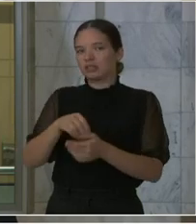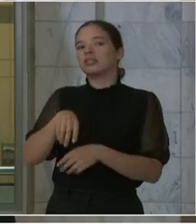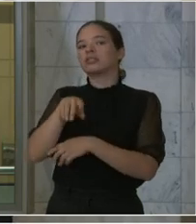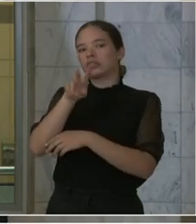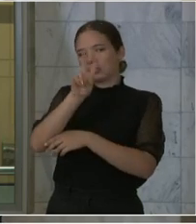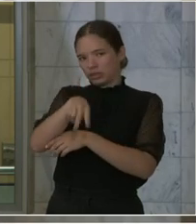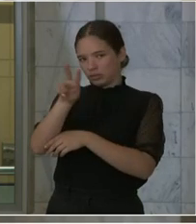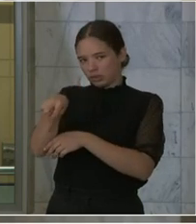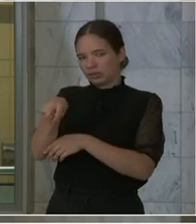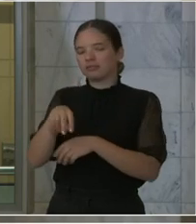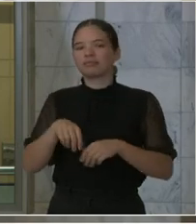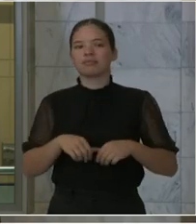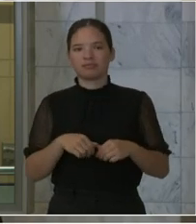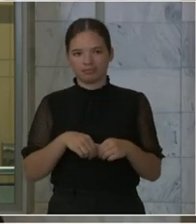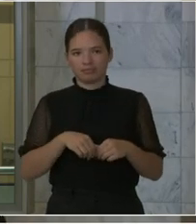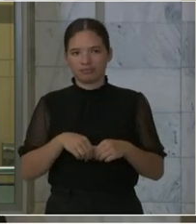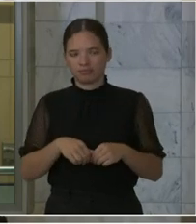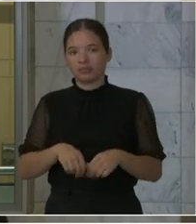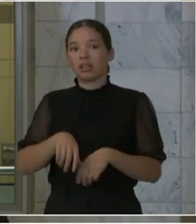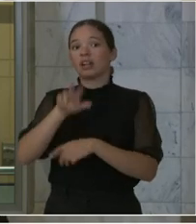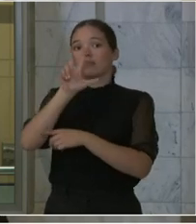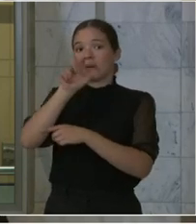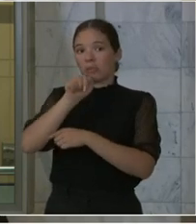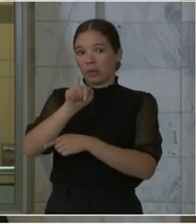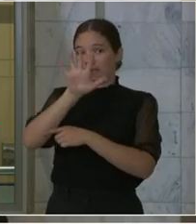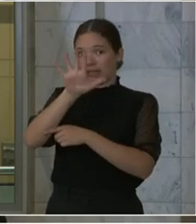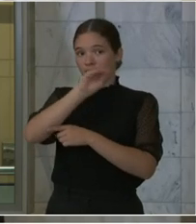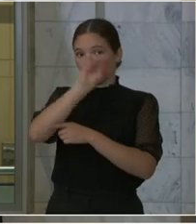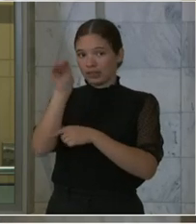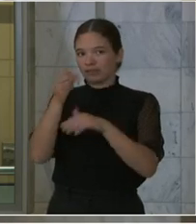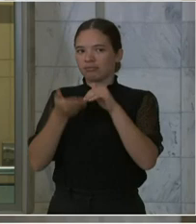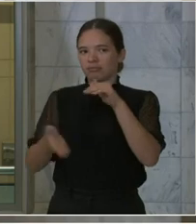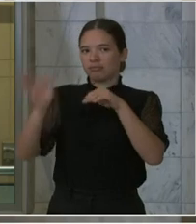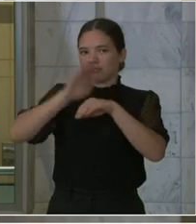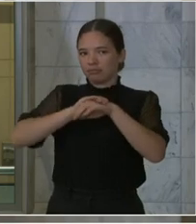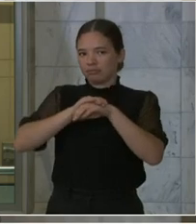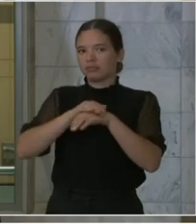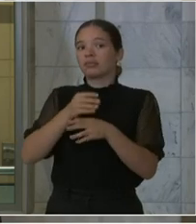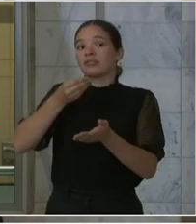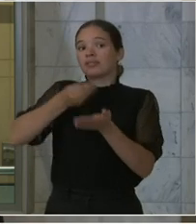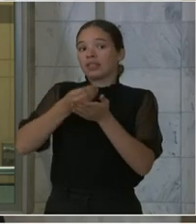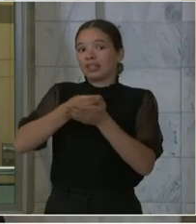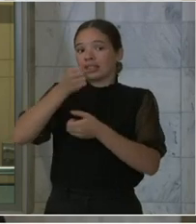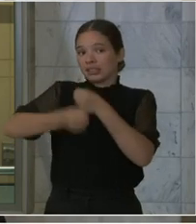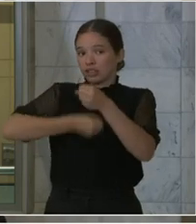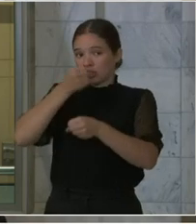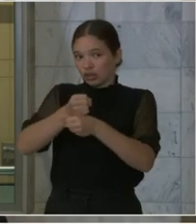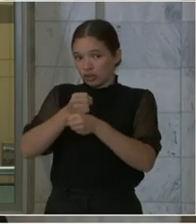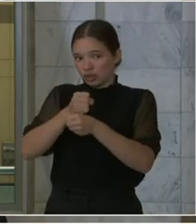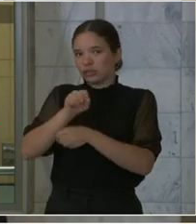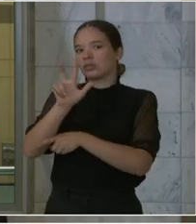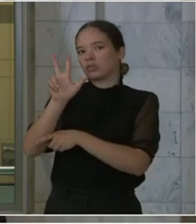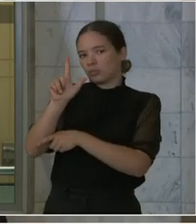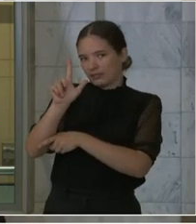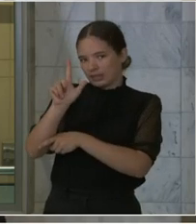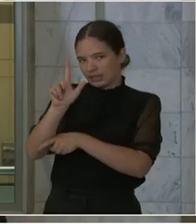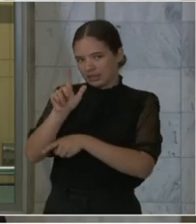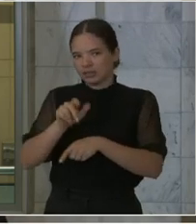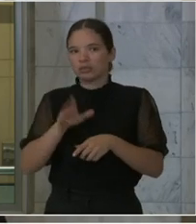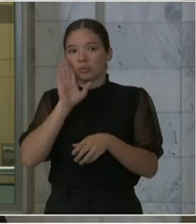and a 3.5% increase for FY23, which will start in a few weeks,